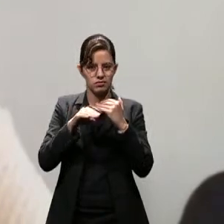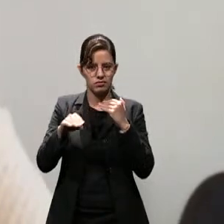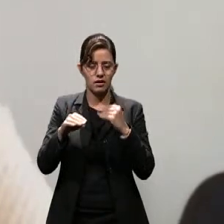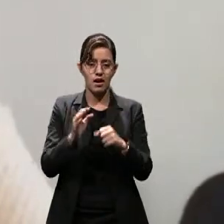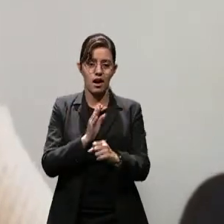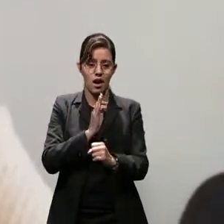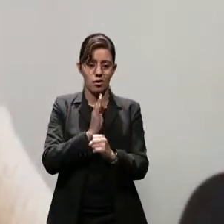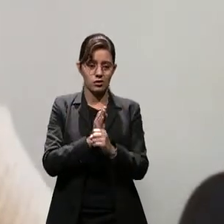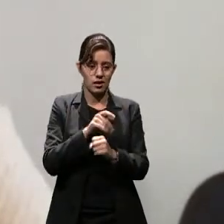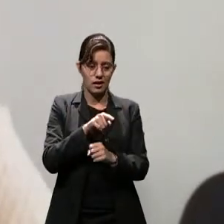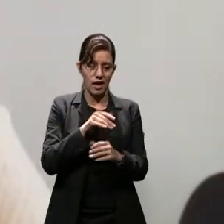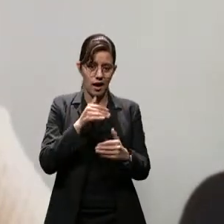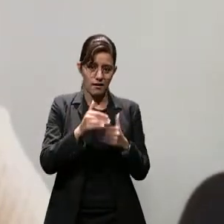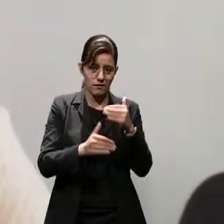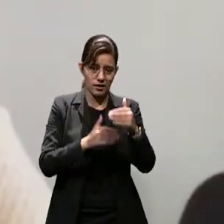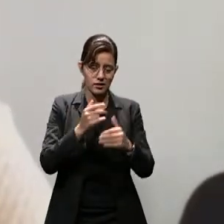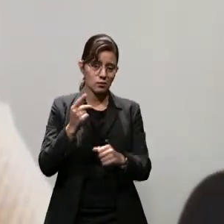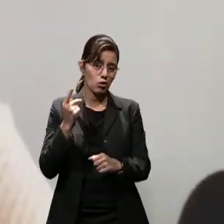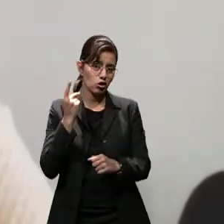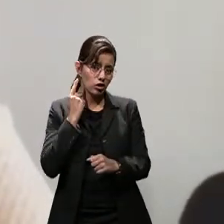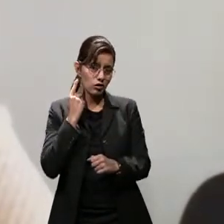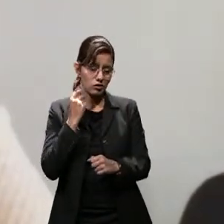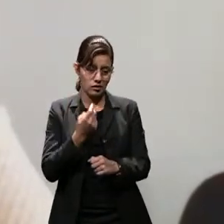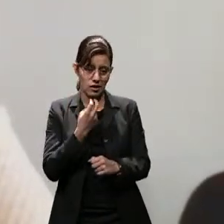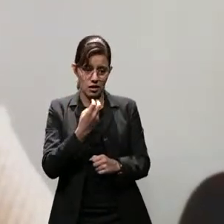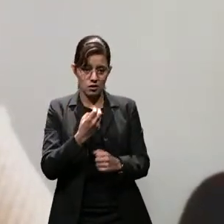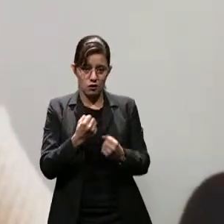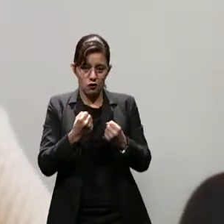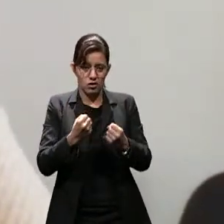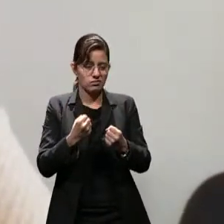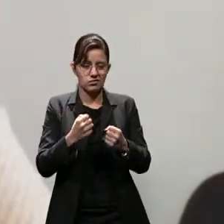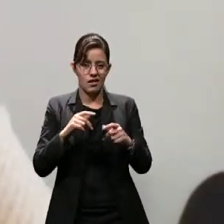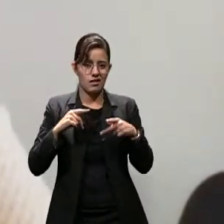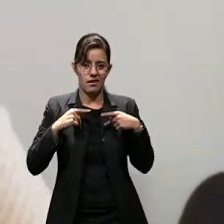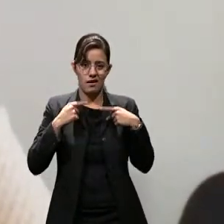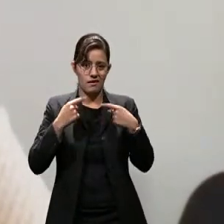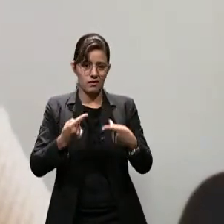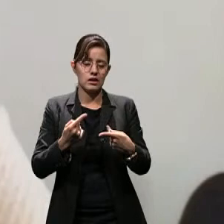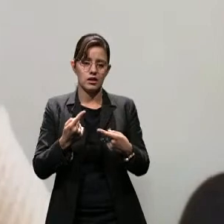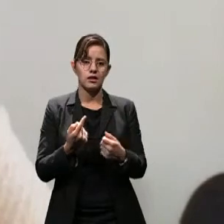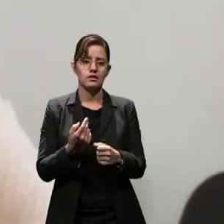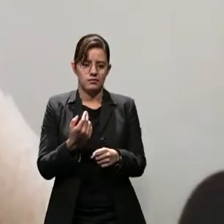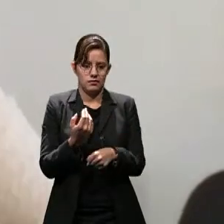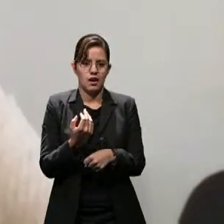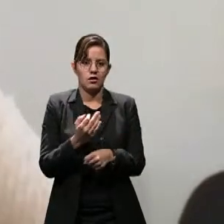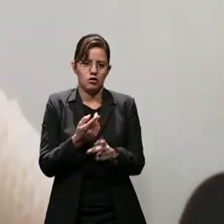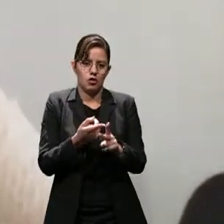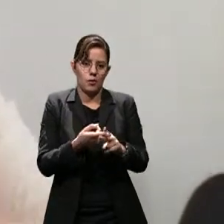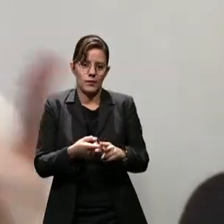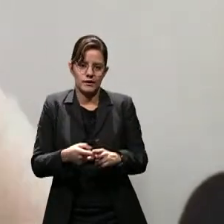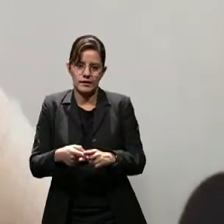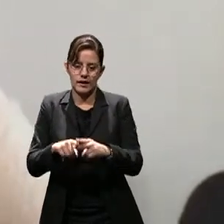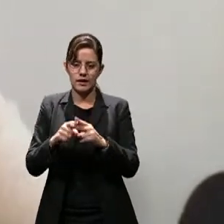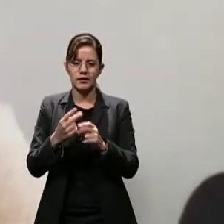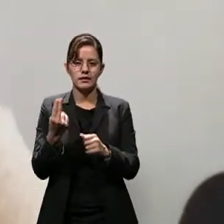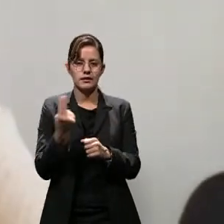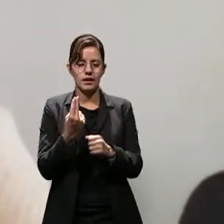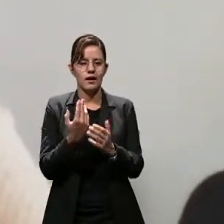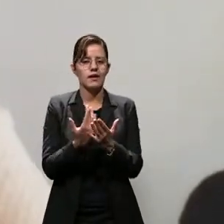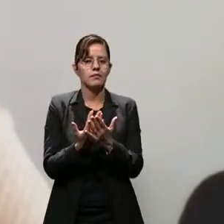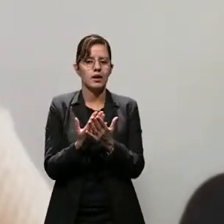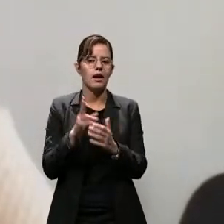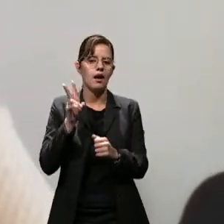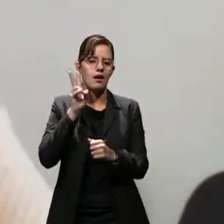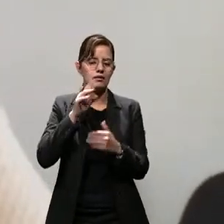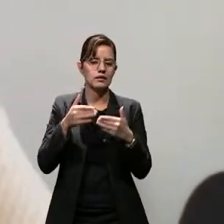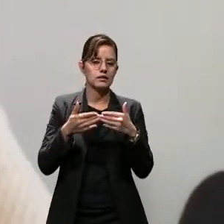we have achieved in the political sector are very fragile. Meanwhile, we do not consolidate them, and if